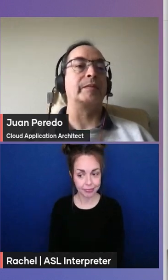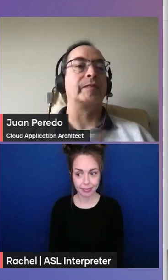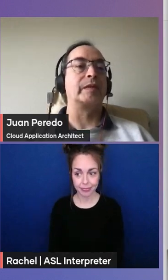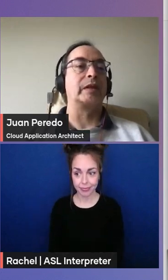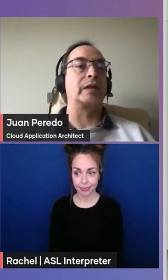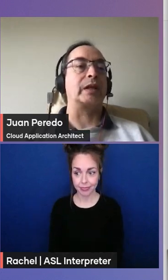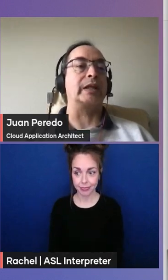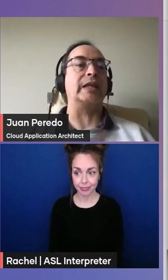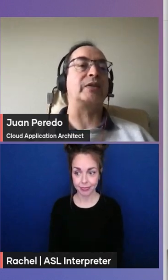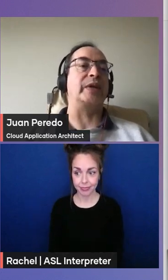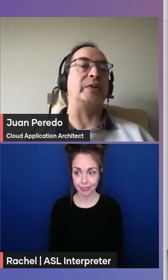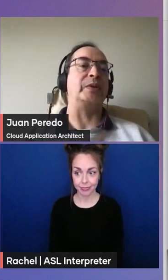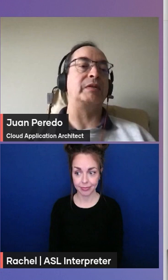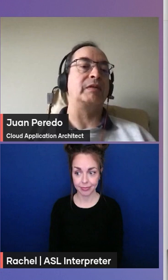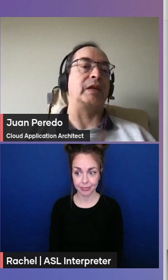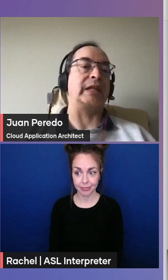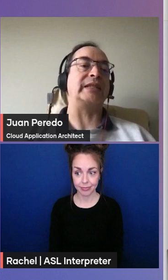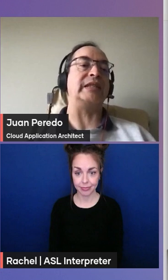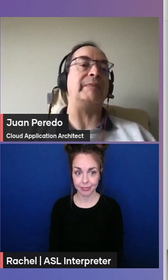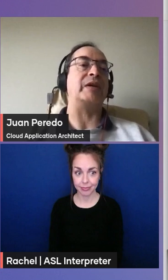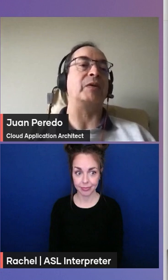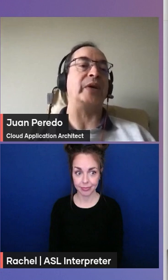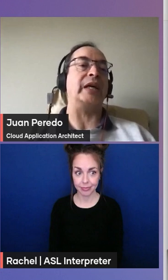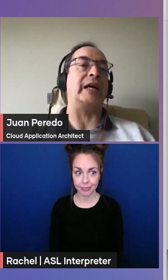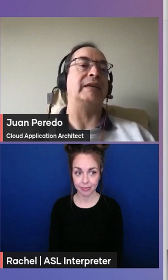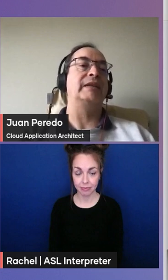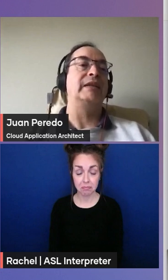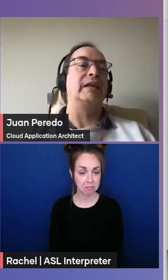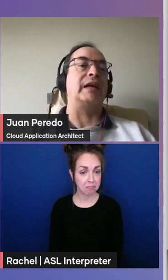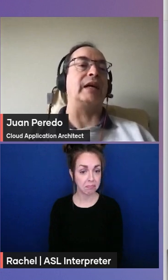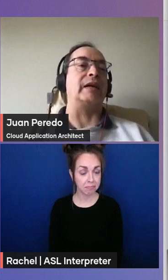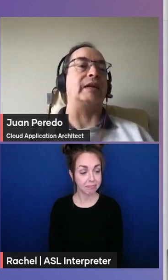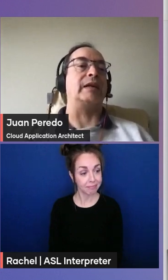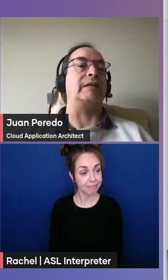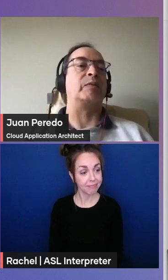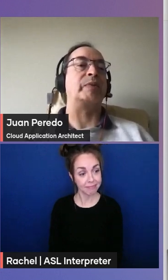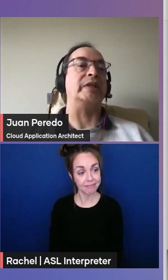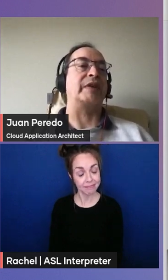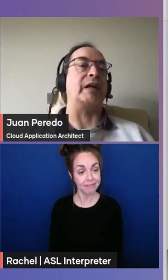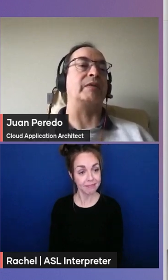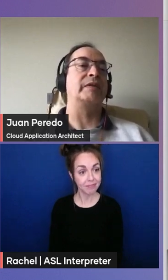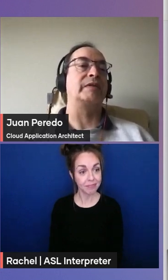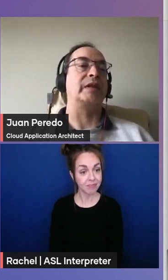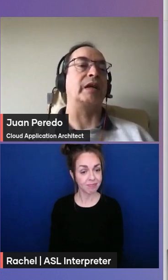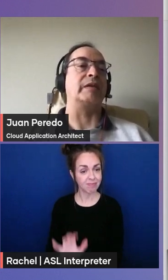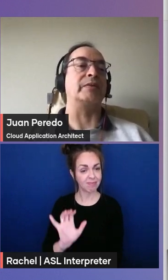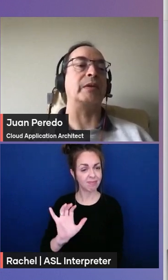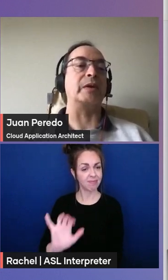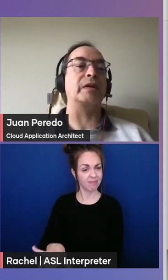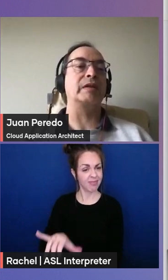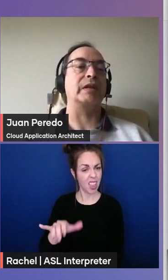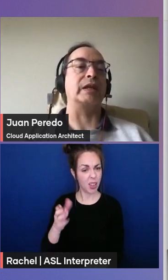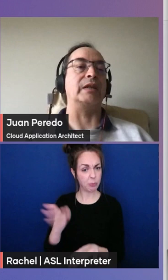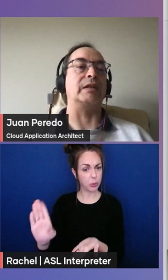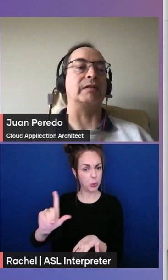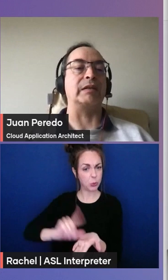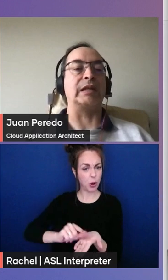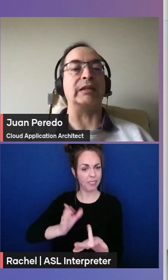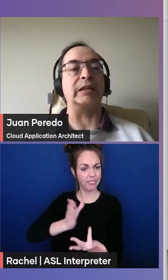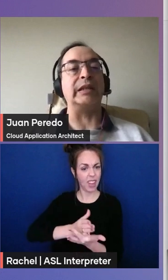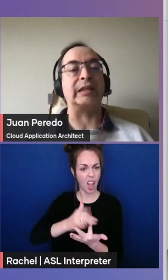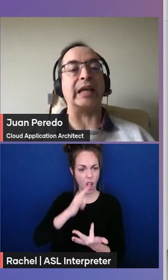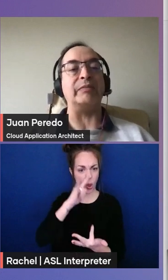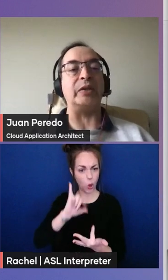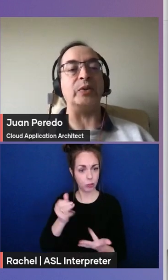Okay, and that's the way you would. That's the typical way a blueprints file would look, and